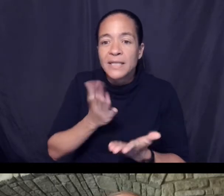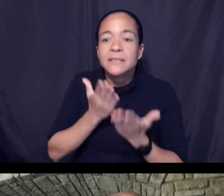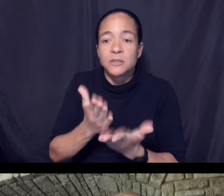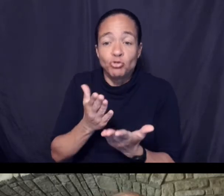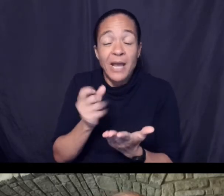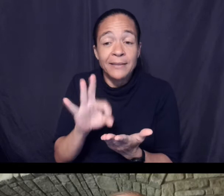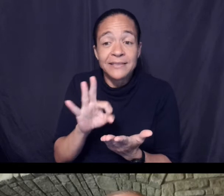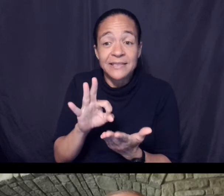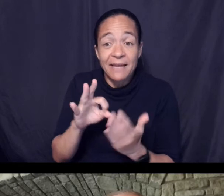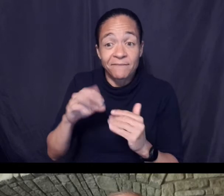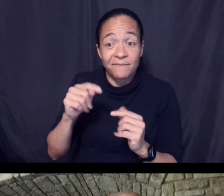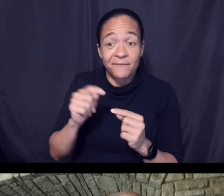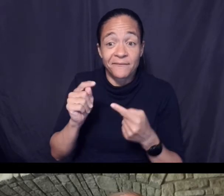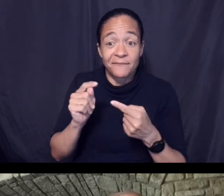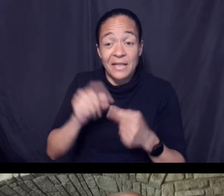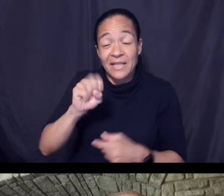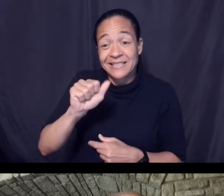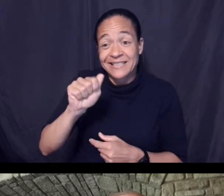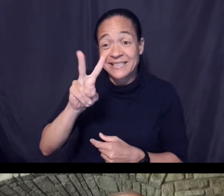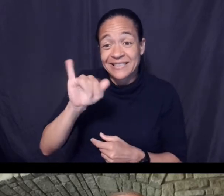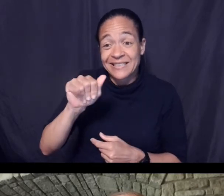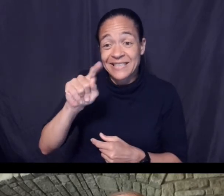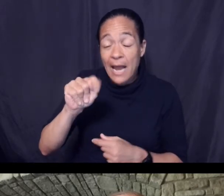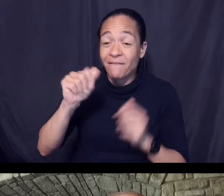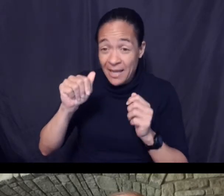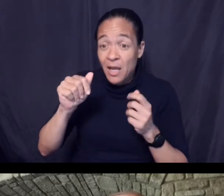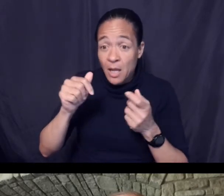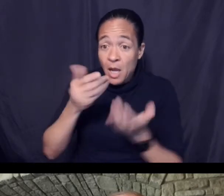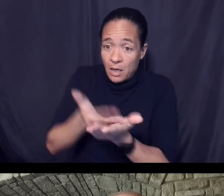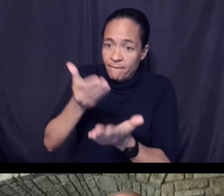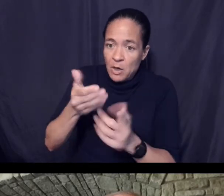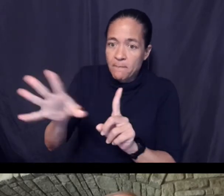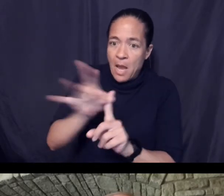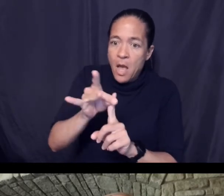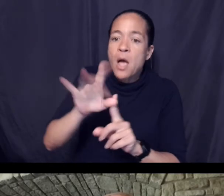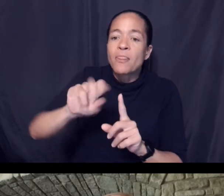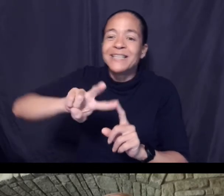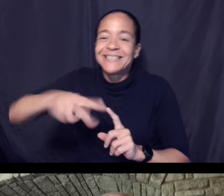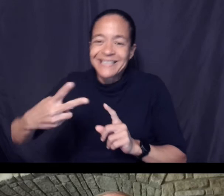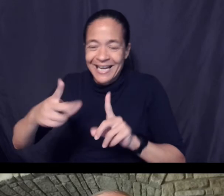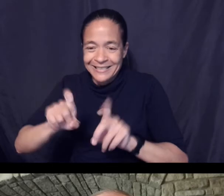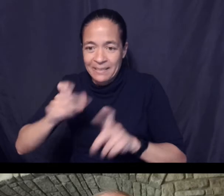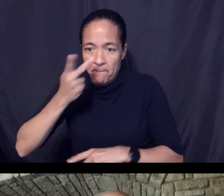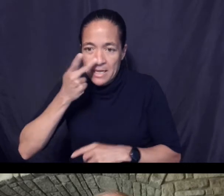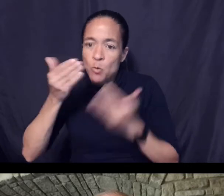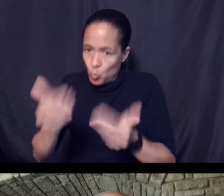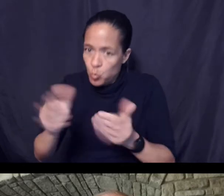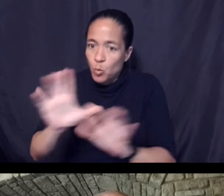who tests positive on the salivary CMV, that's confirmed with a urinary CMV